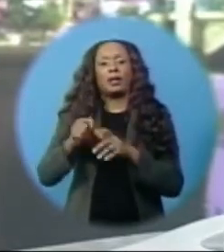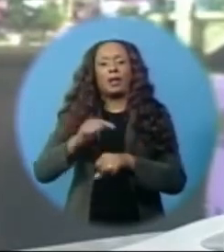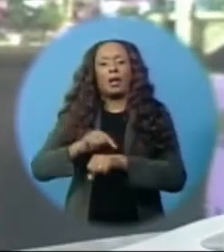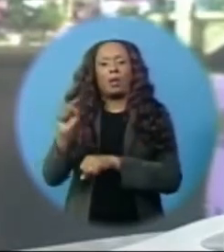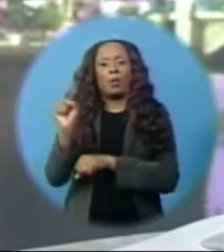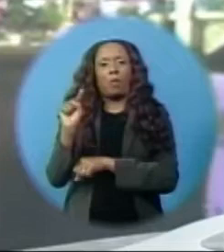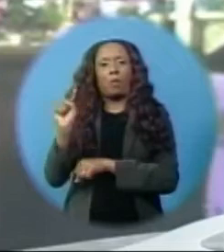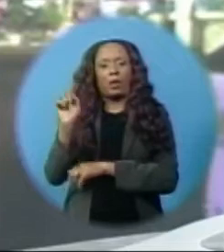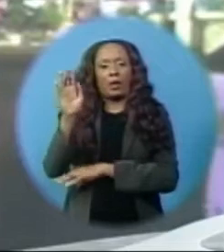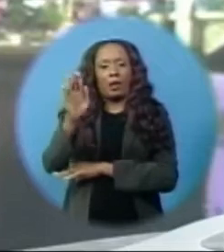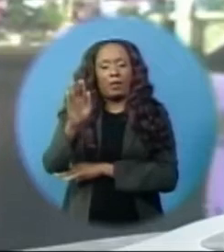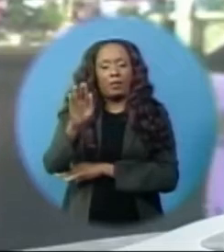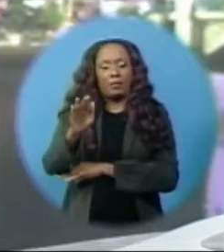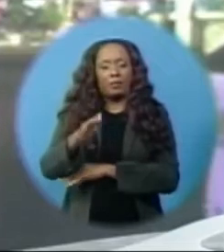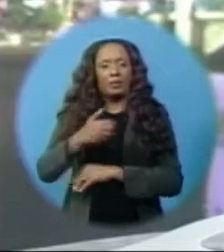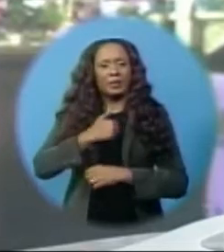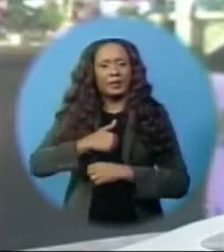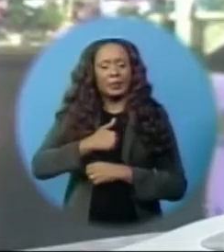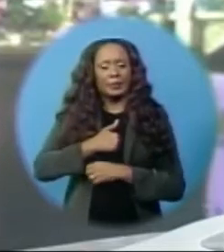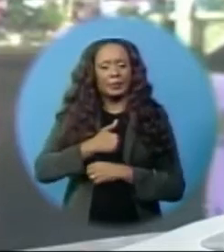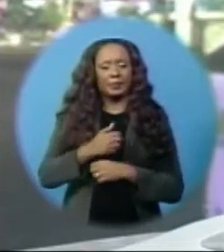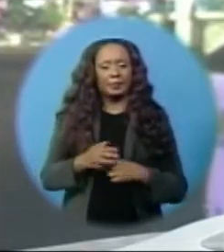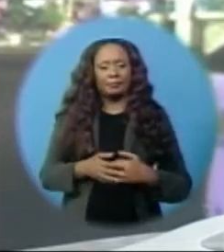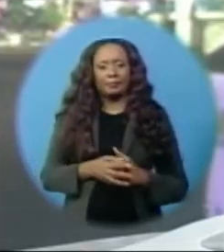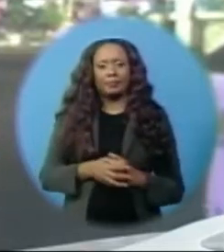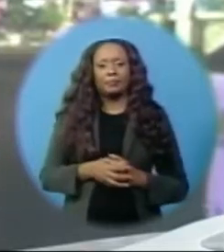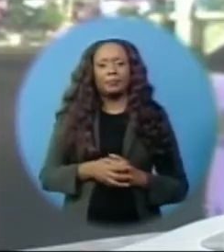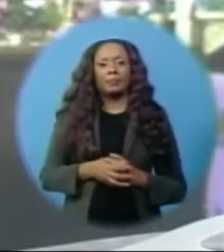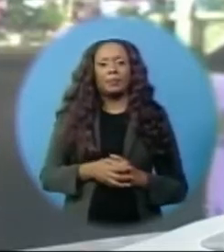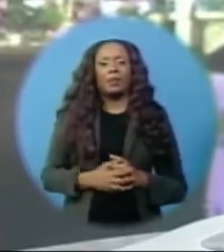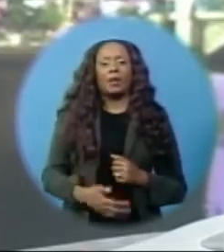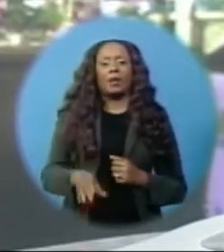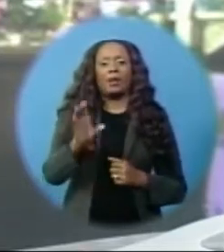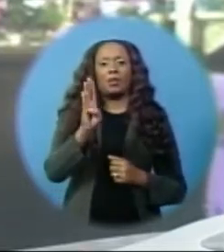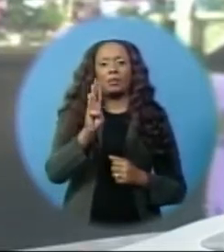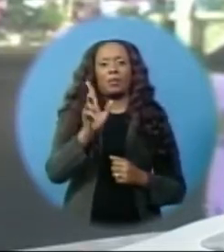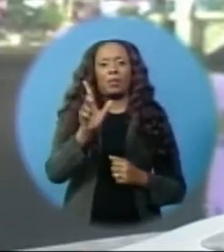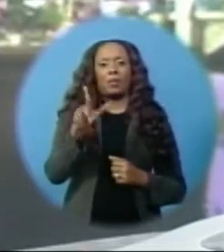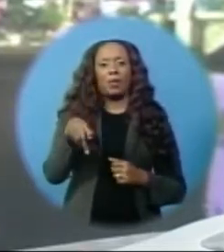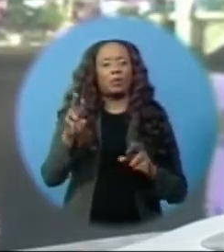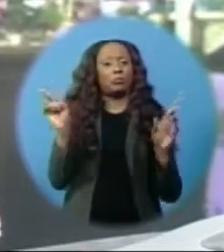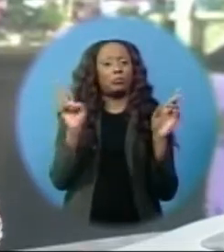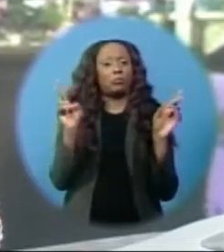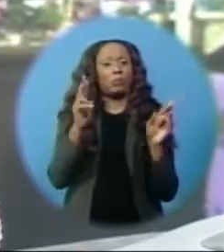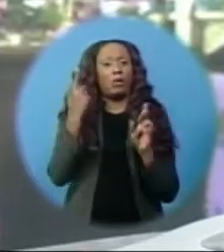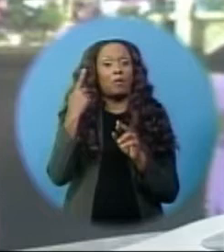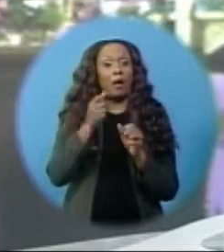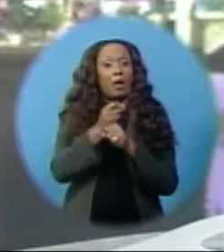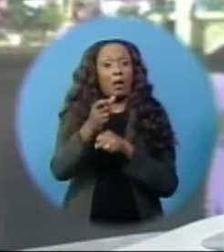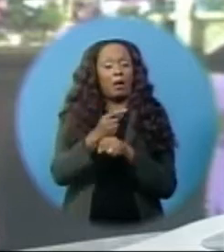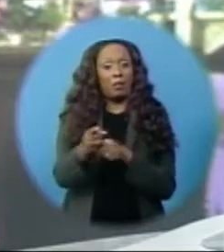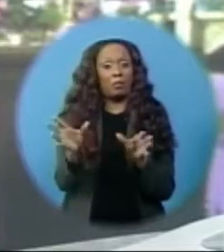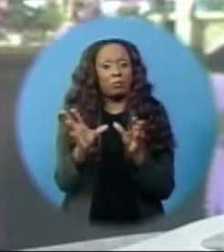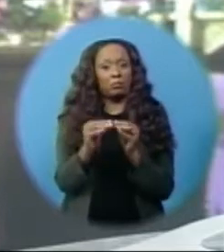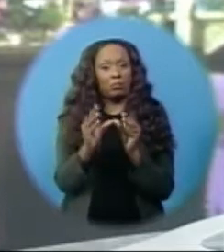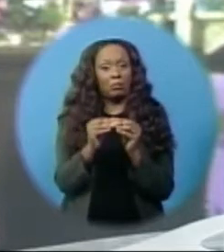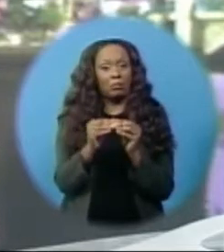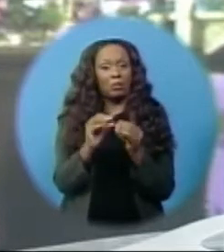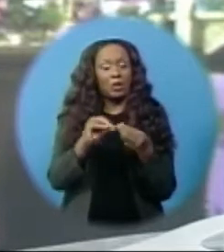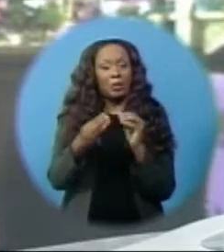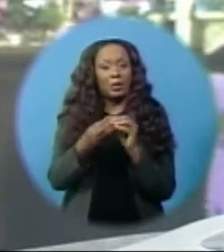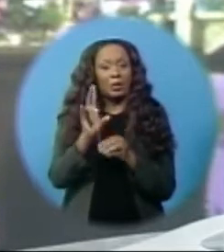regretted. As the opposition Barbados Labour Party gears up for its 79th annual General Conference next